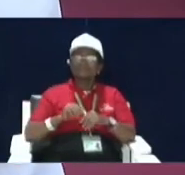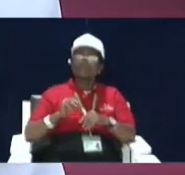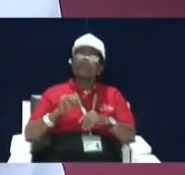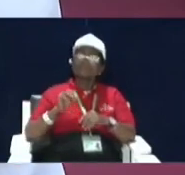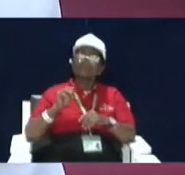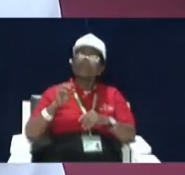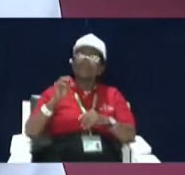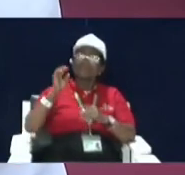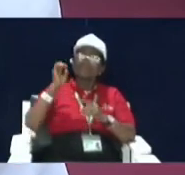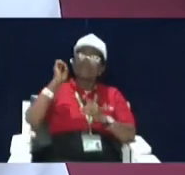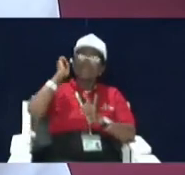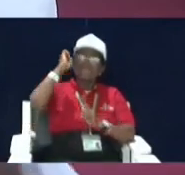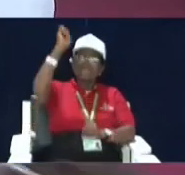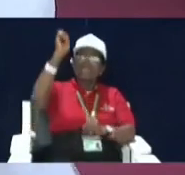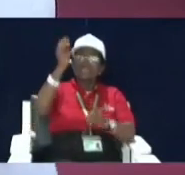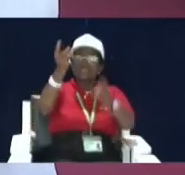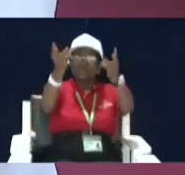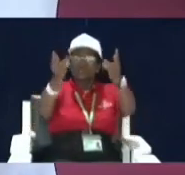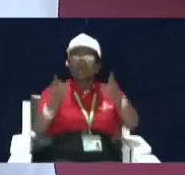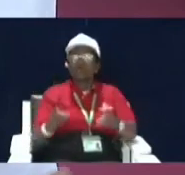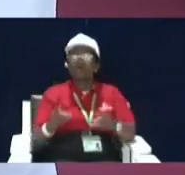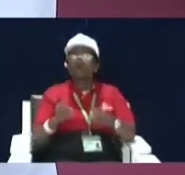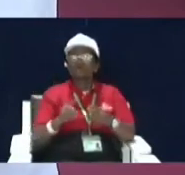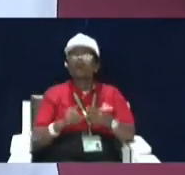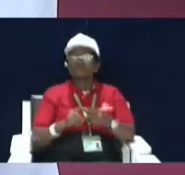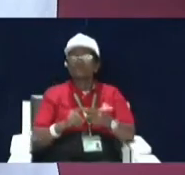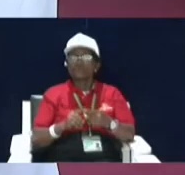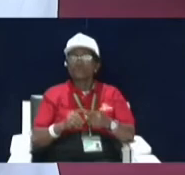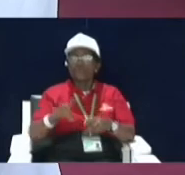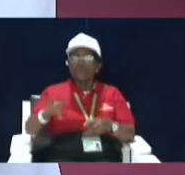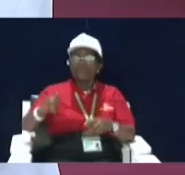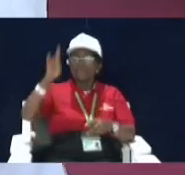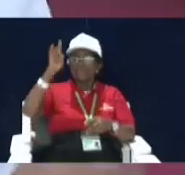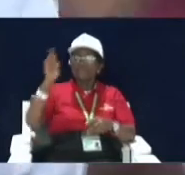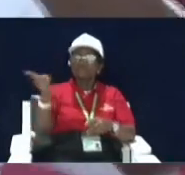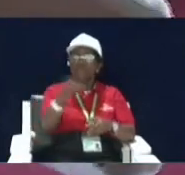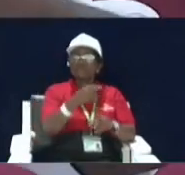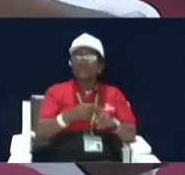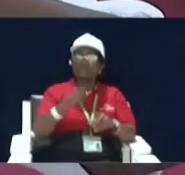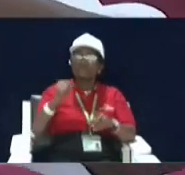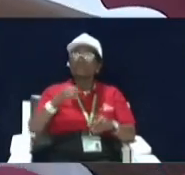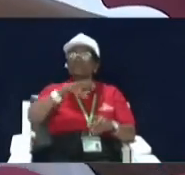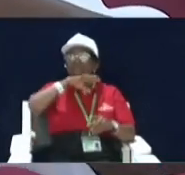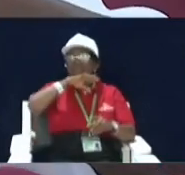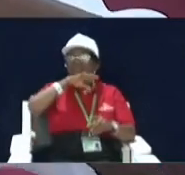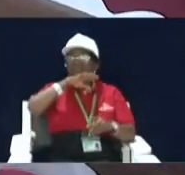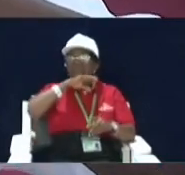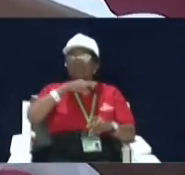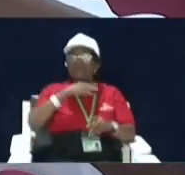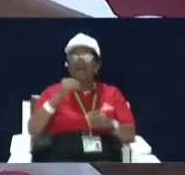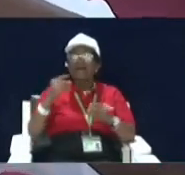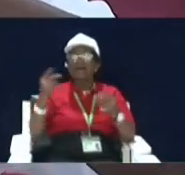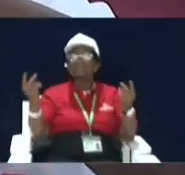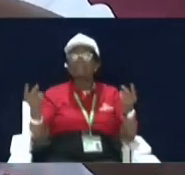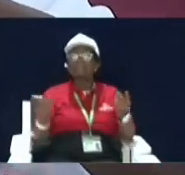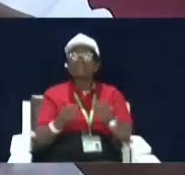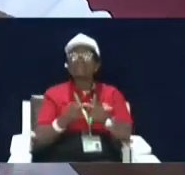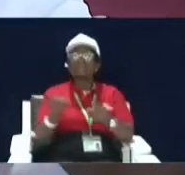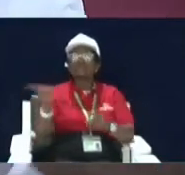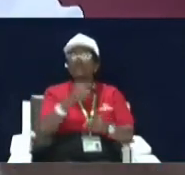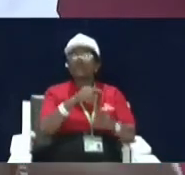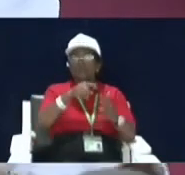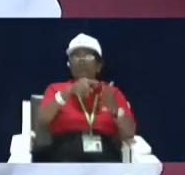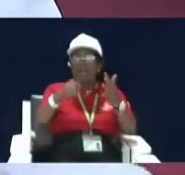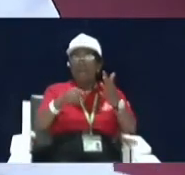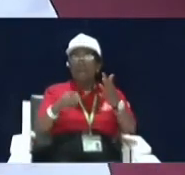you from the dunghill and place you among kings. 1 Samuel chapter